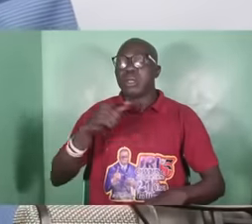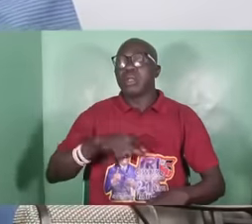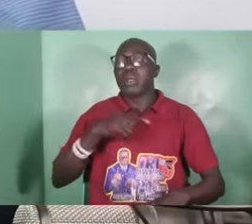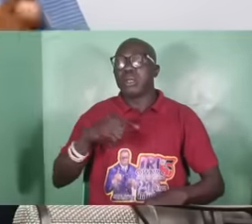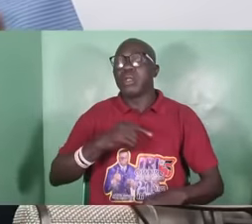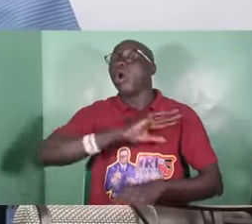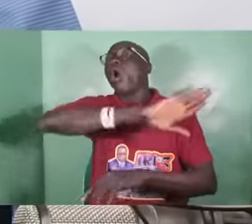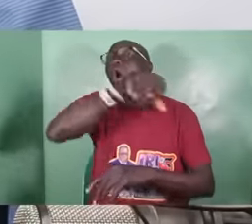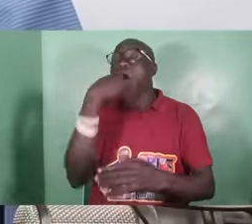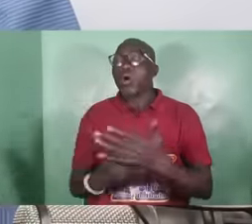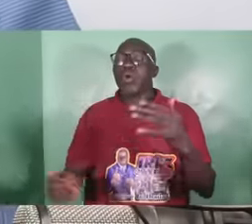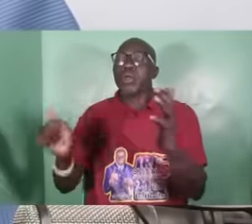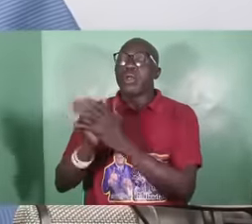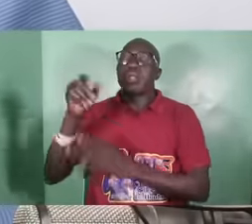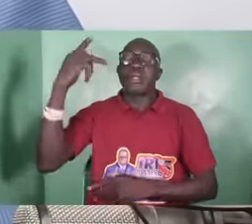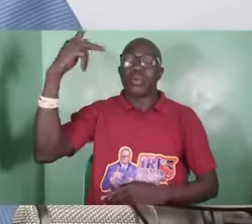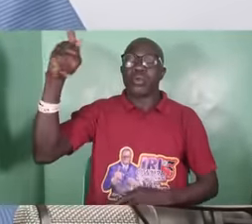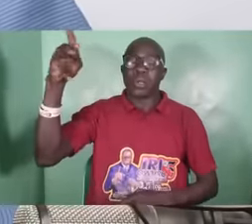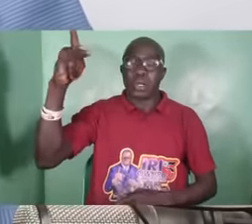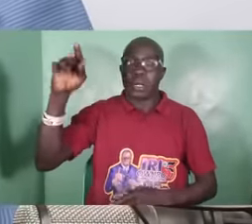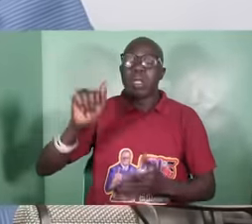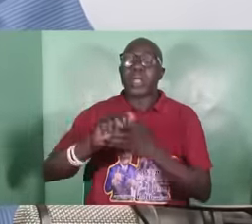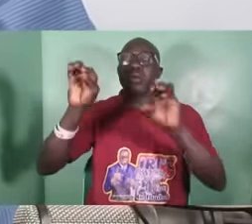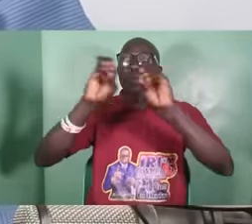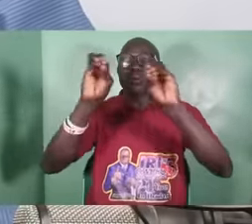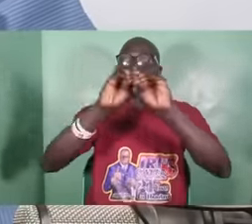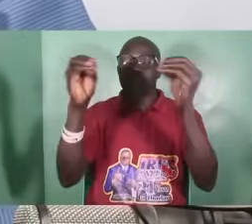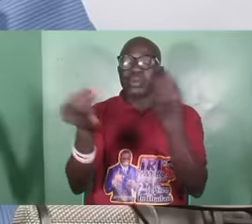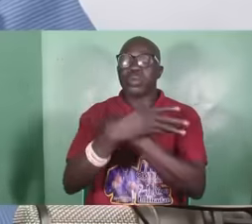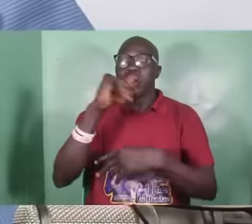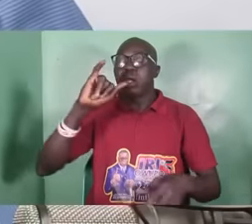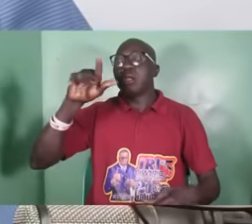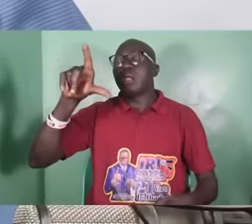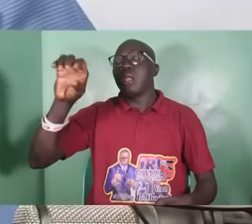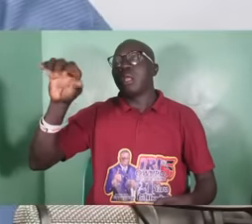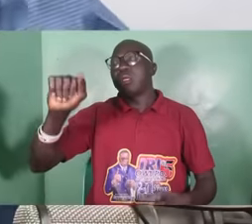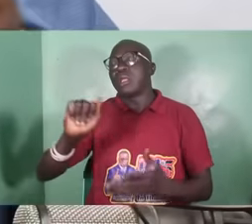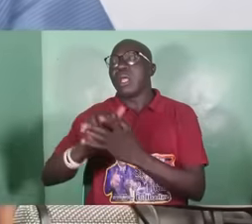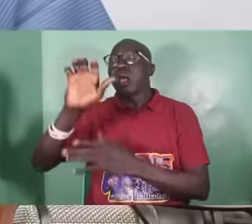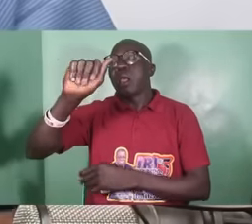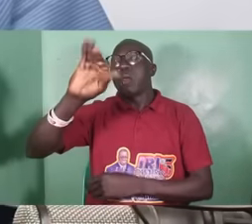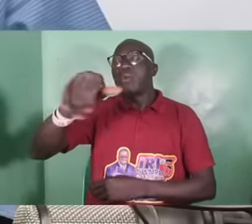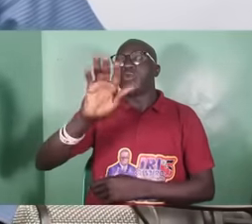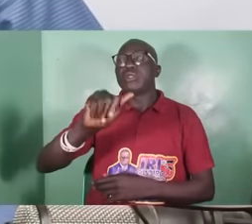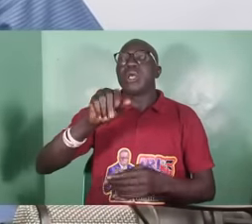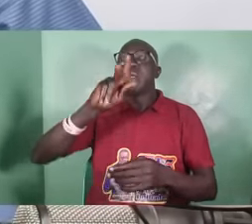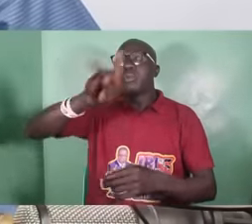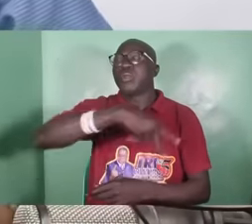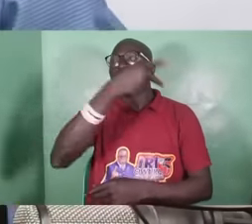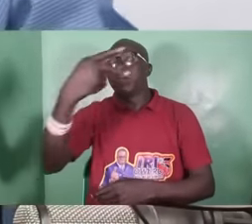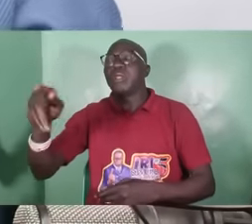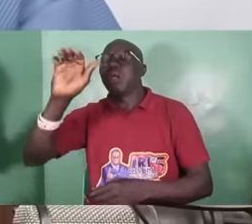Lagos, in Ilorin, Osogbo, in Ilesha, Abuja, Port